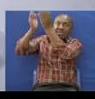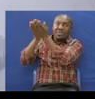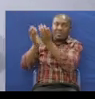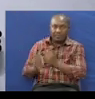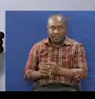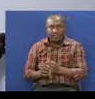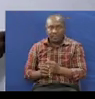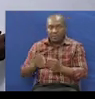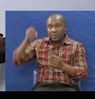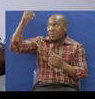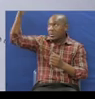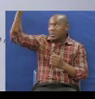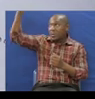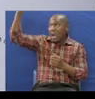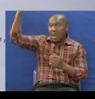This is the moon.